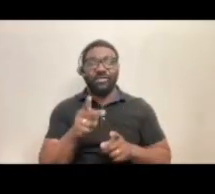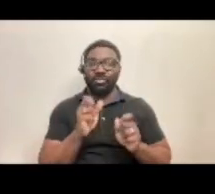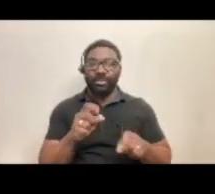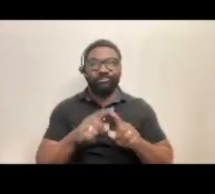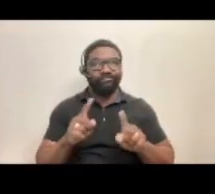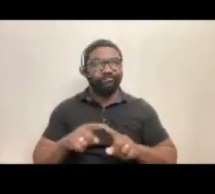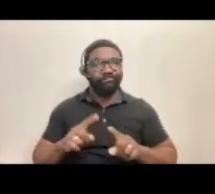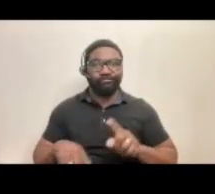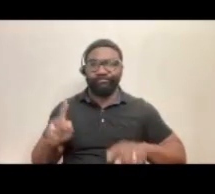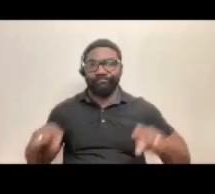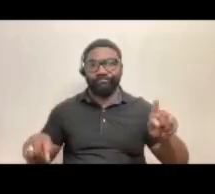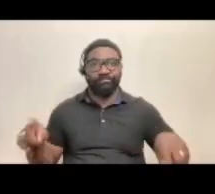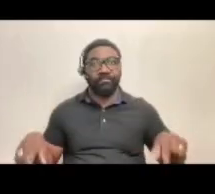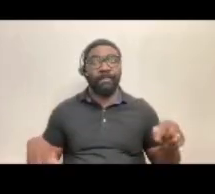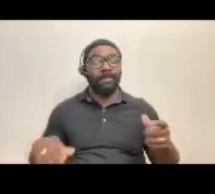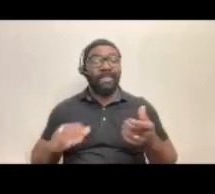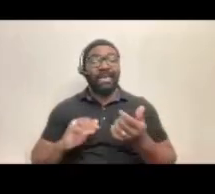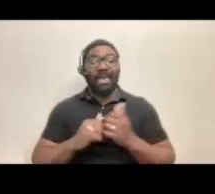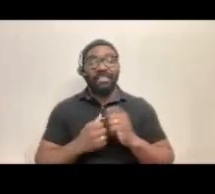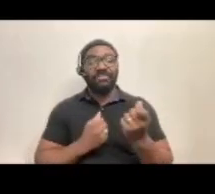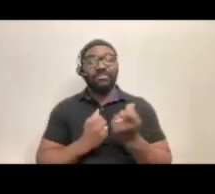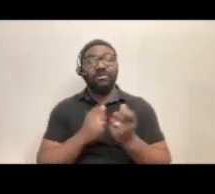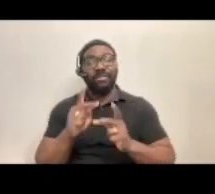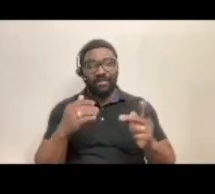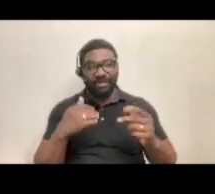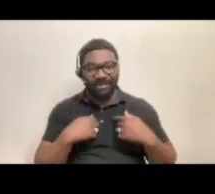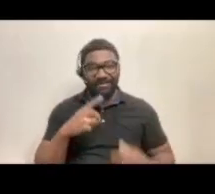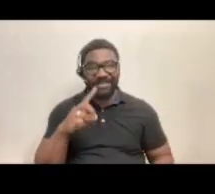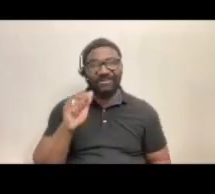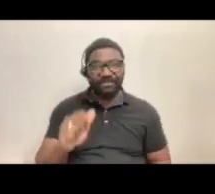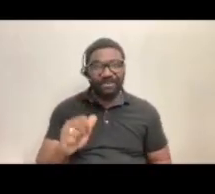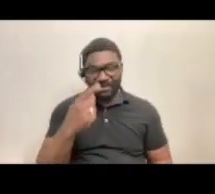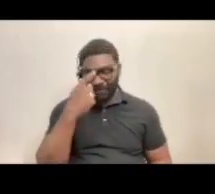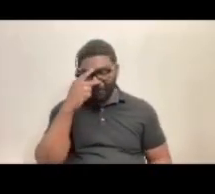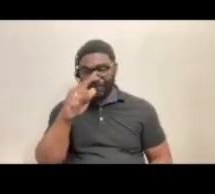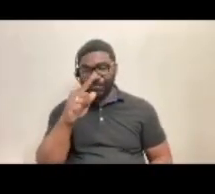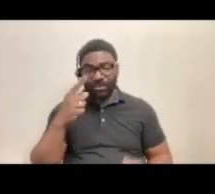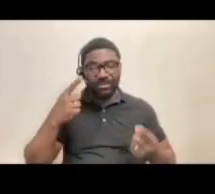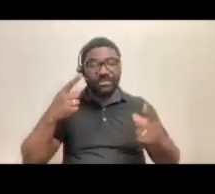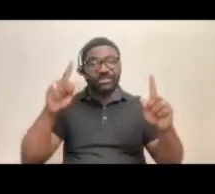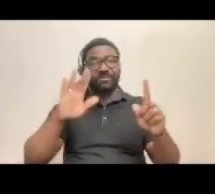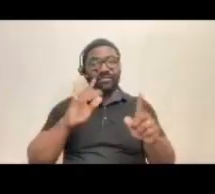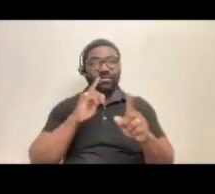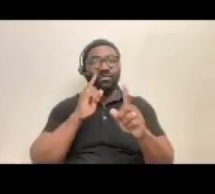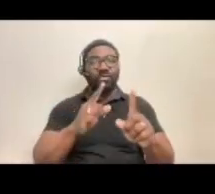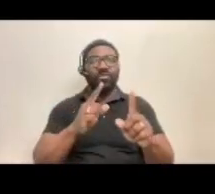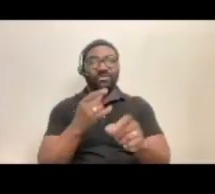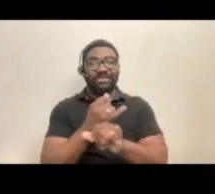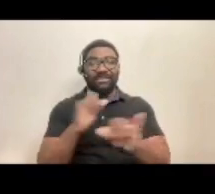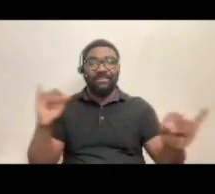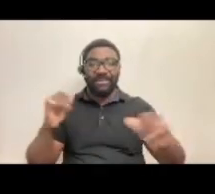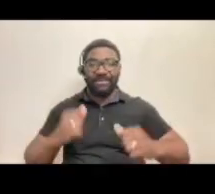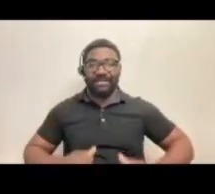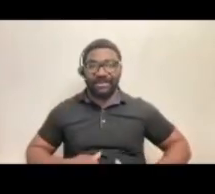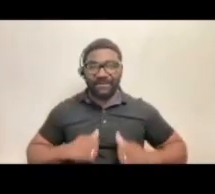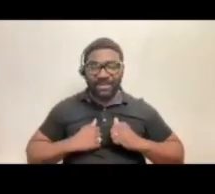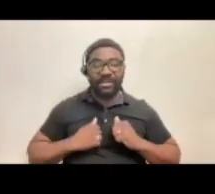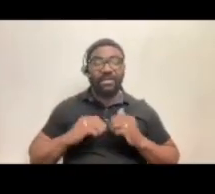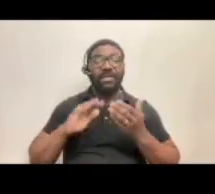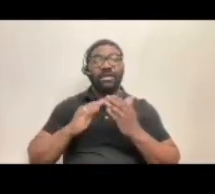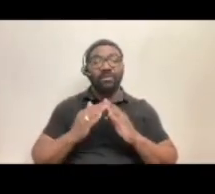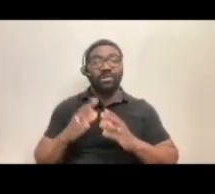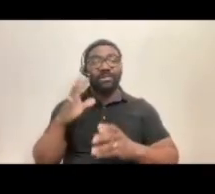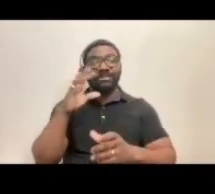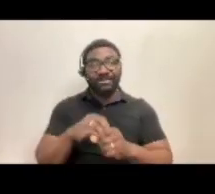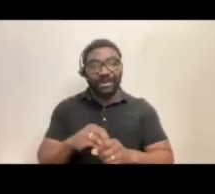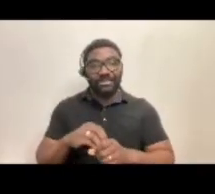that they do supporting people with disabilities around their goals for independent living, community participation, and employment.